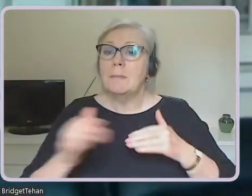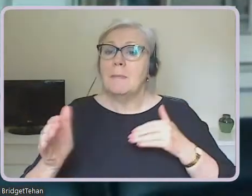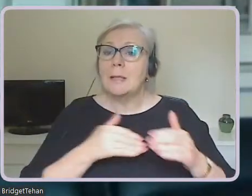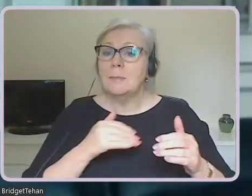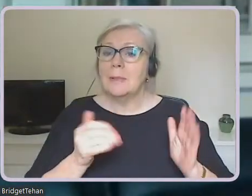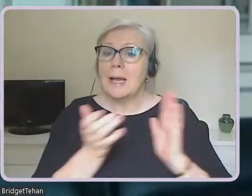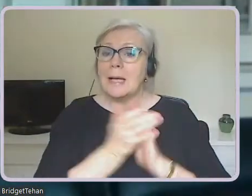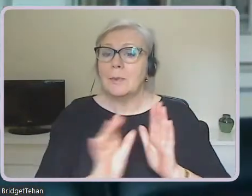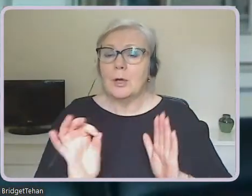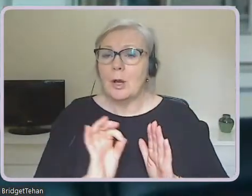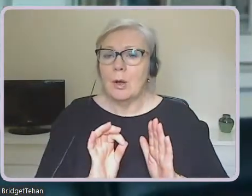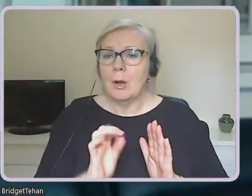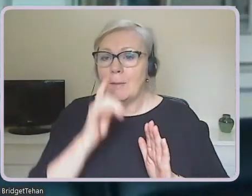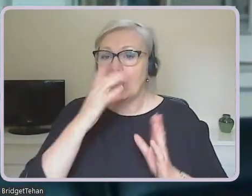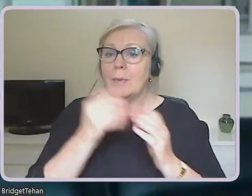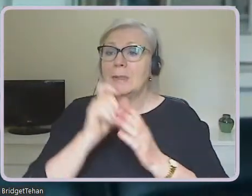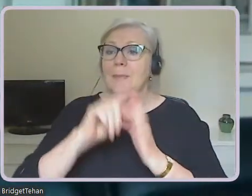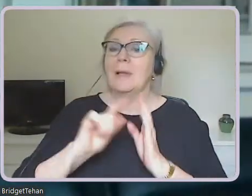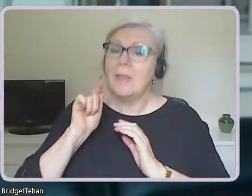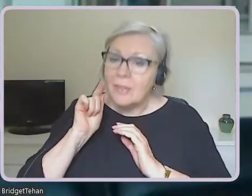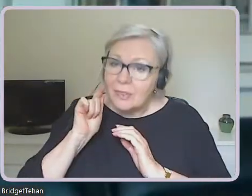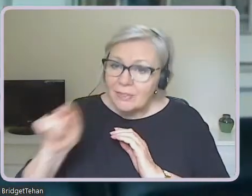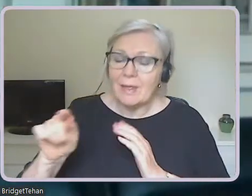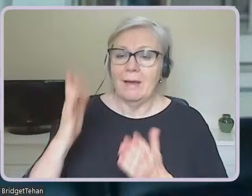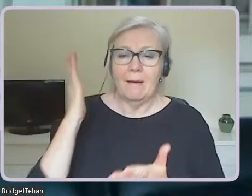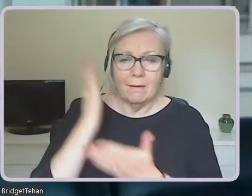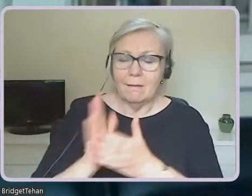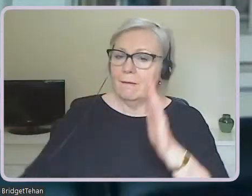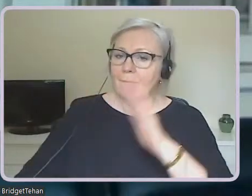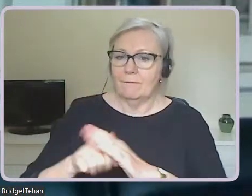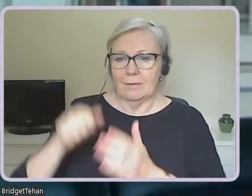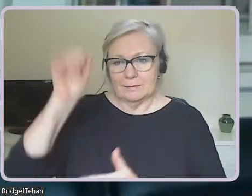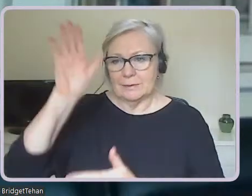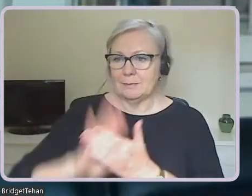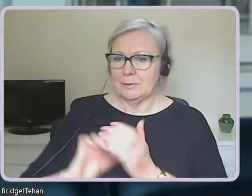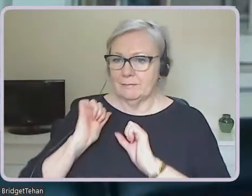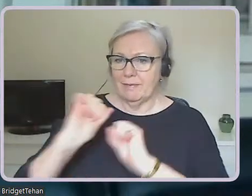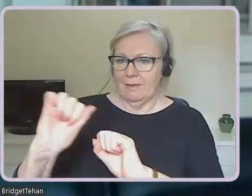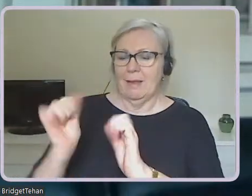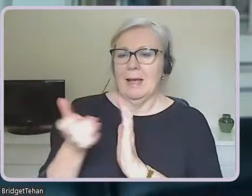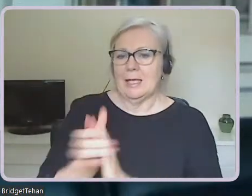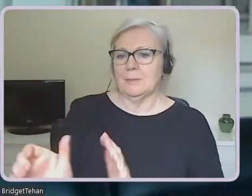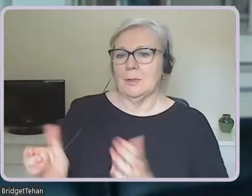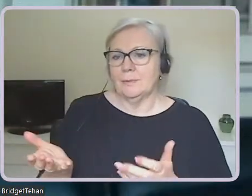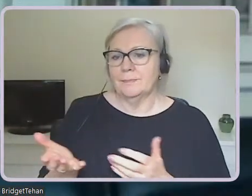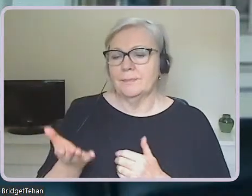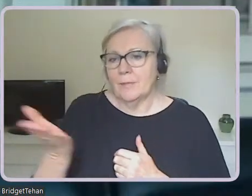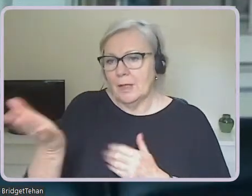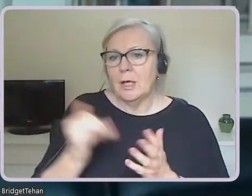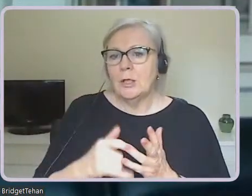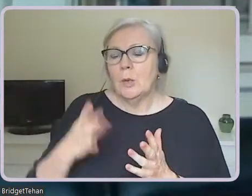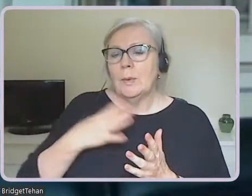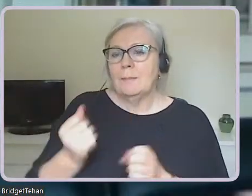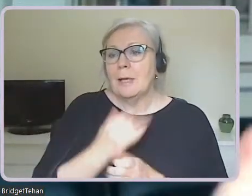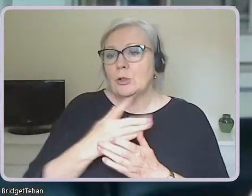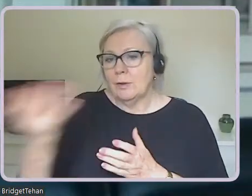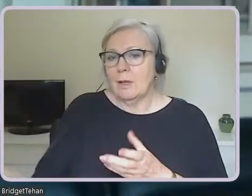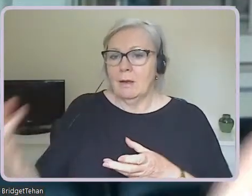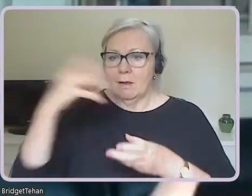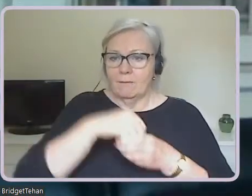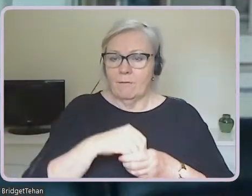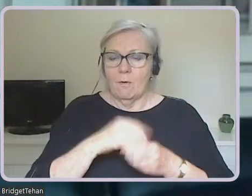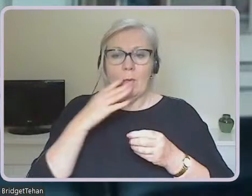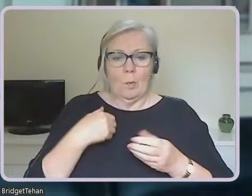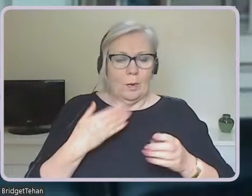their own lives, in their own strengths and their own needs. And what we need to do is to make sure that they're at the table as we work